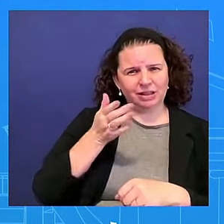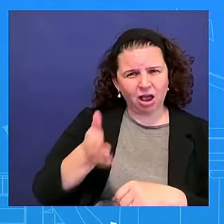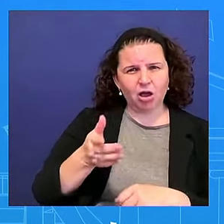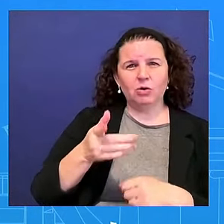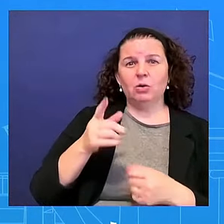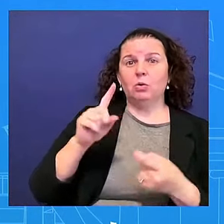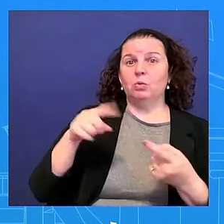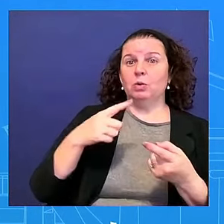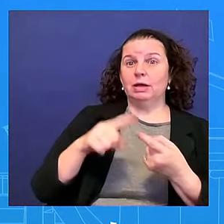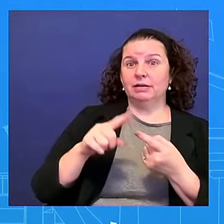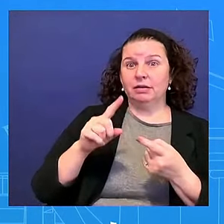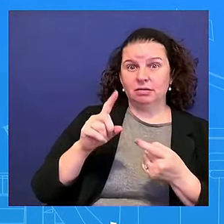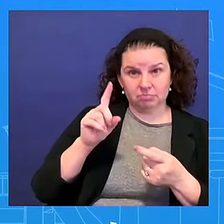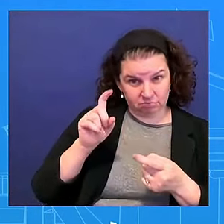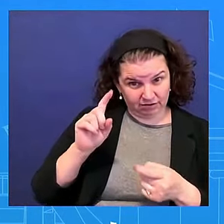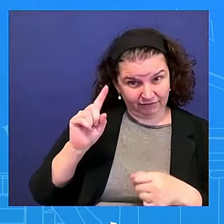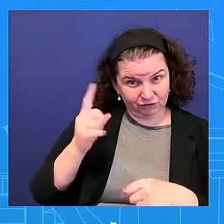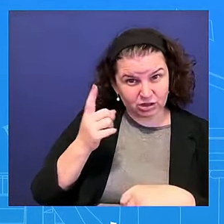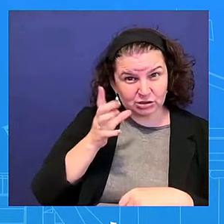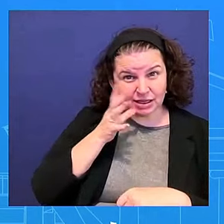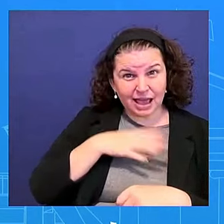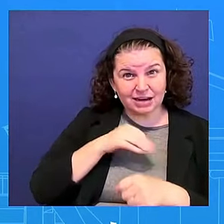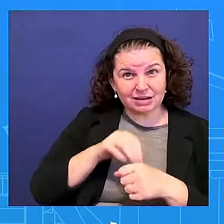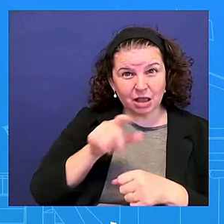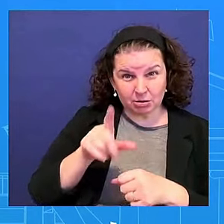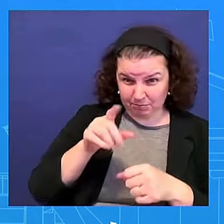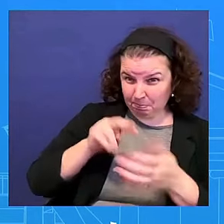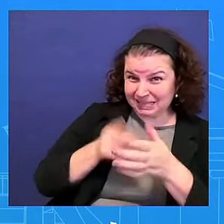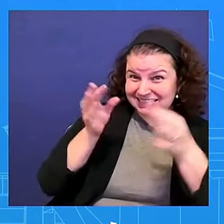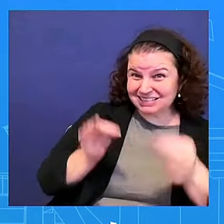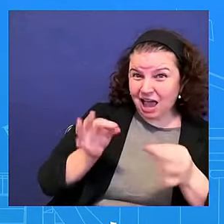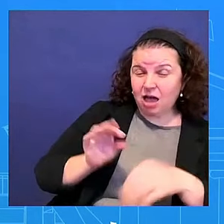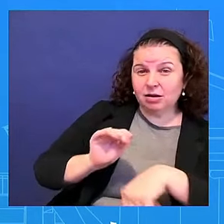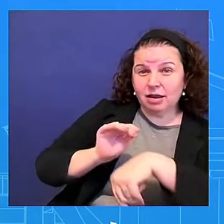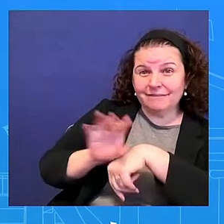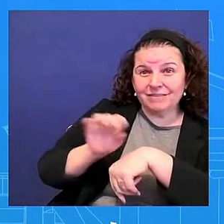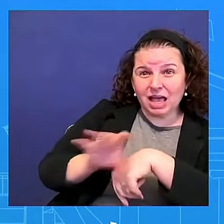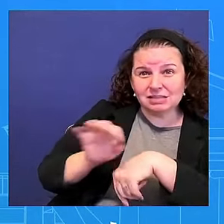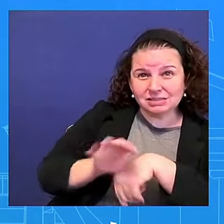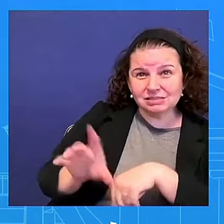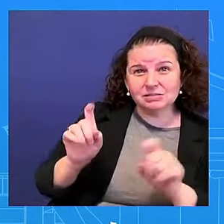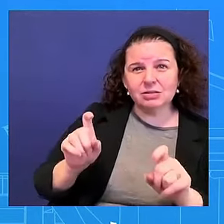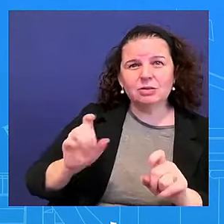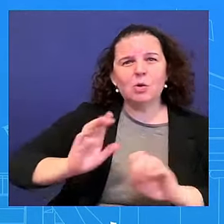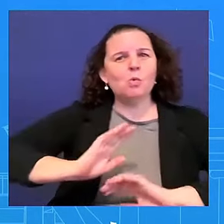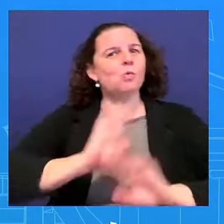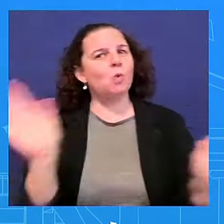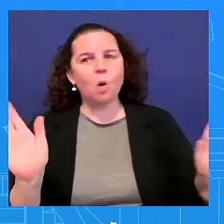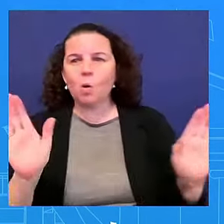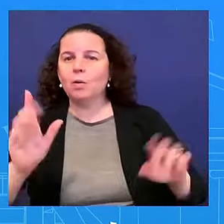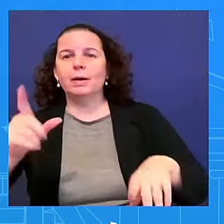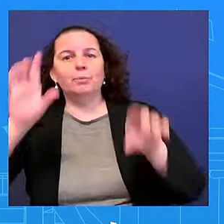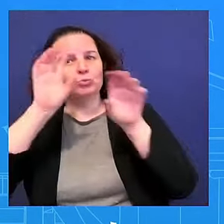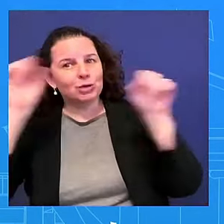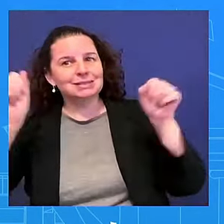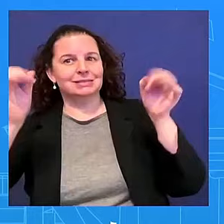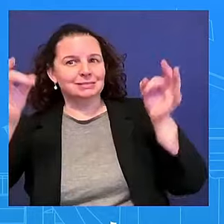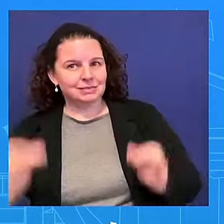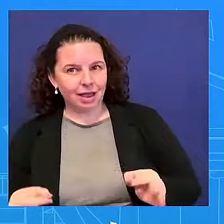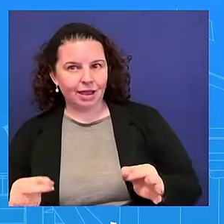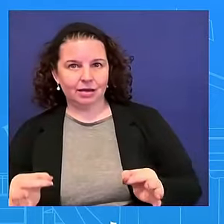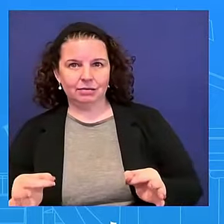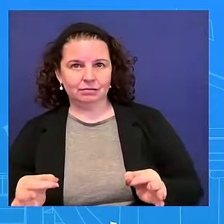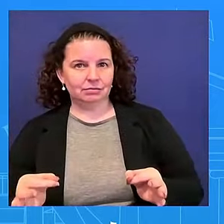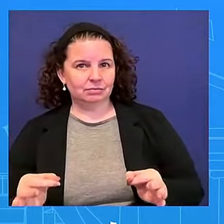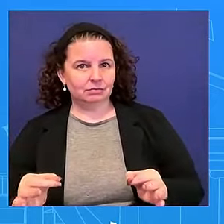the president is the president of the United States. He makes decisions. Okay. Another family member. President Biden has told me before, he and